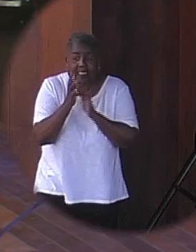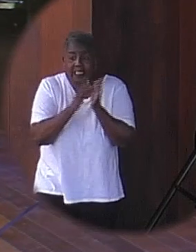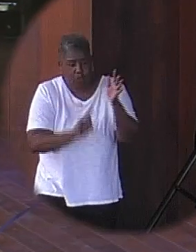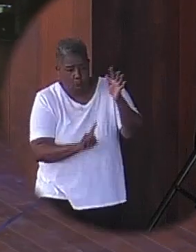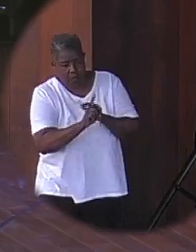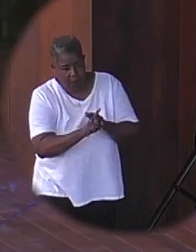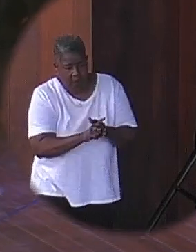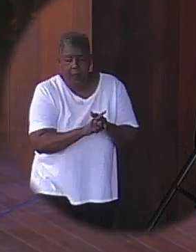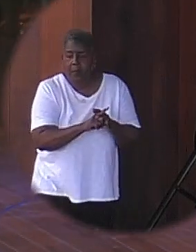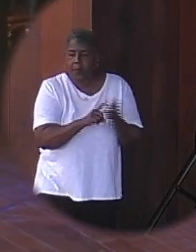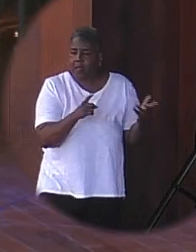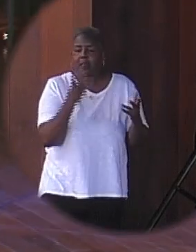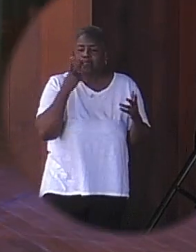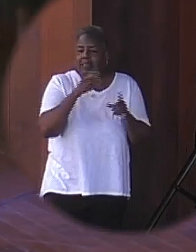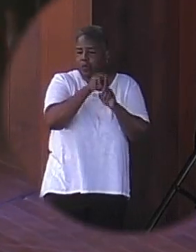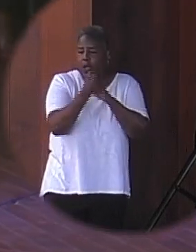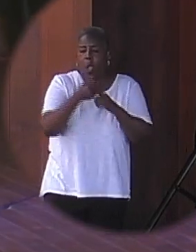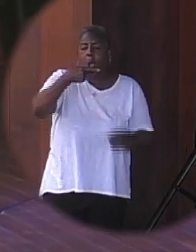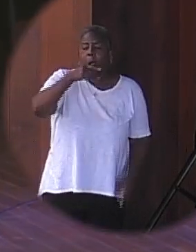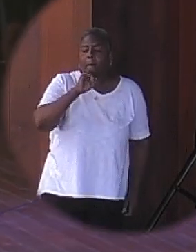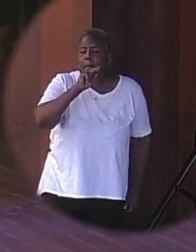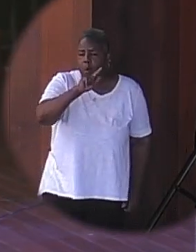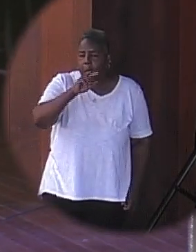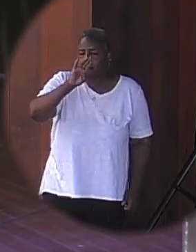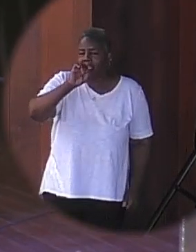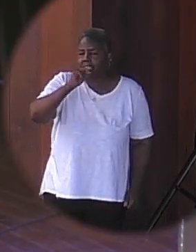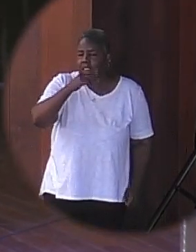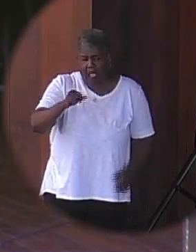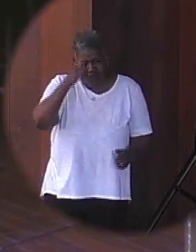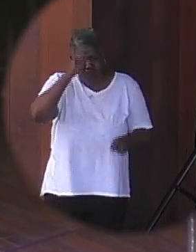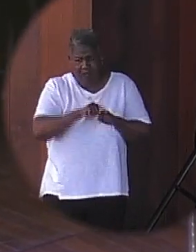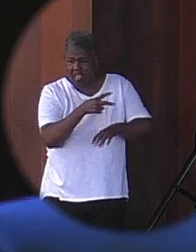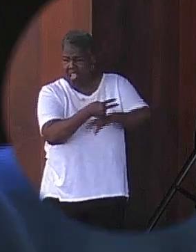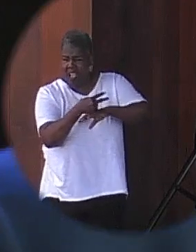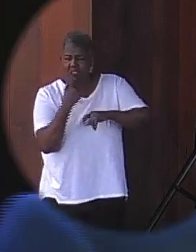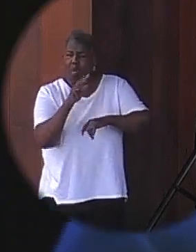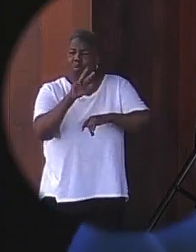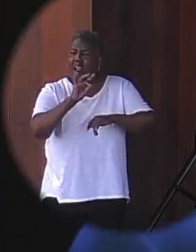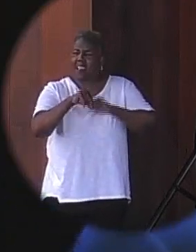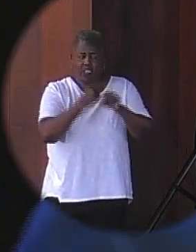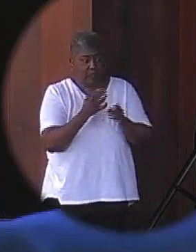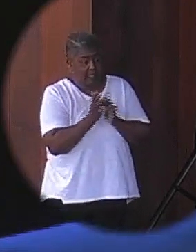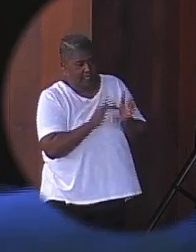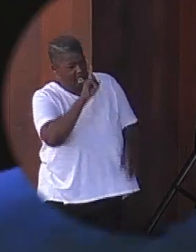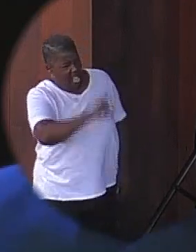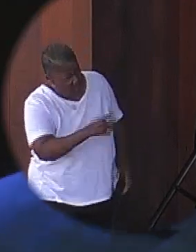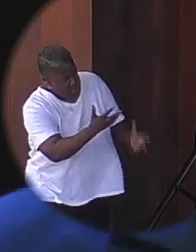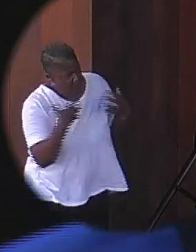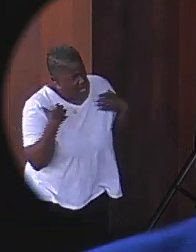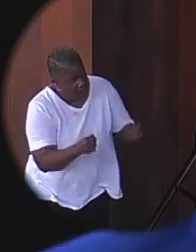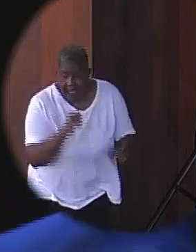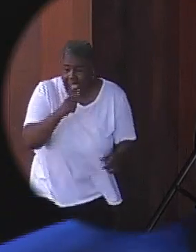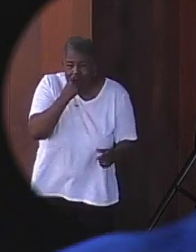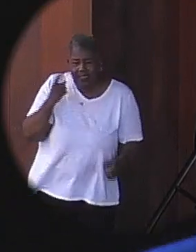up at the pool of Bethesda, and there's a brother that's been there 38 years, and Jesus asks him, do you want to be made well? It's not because